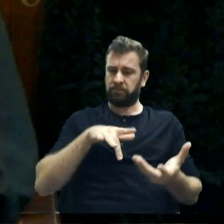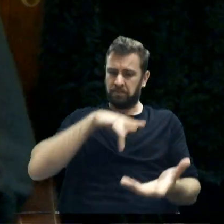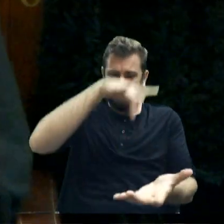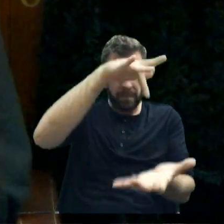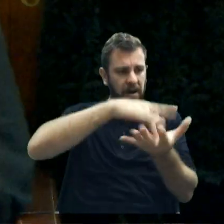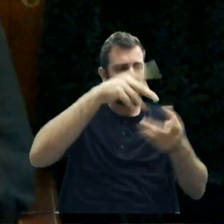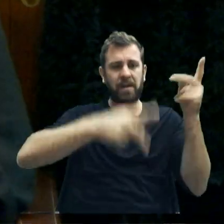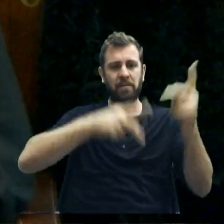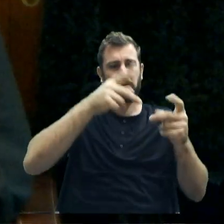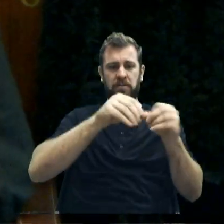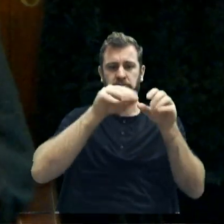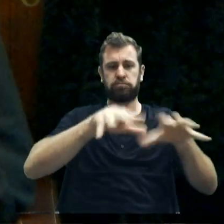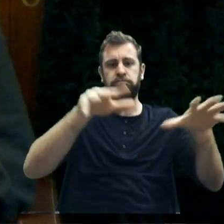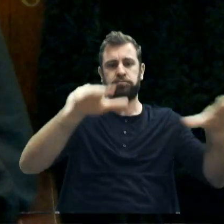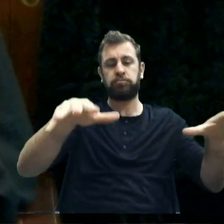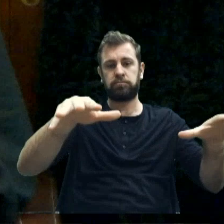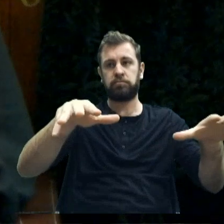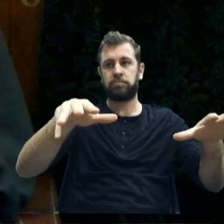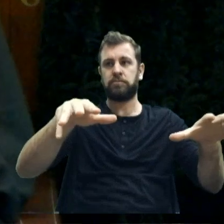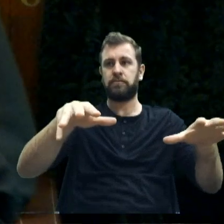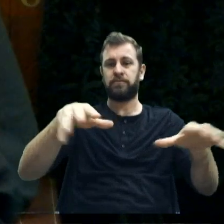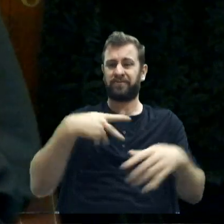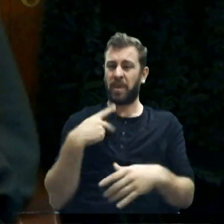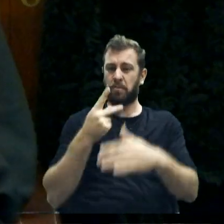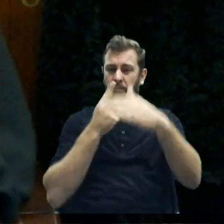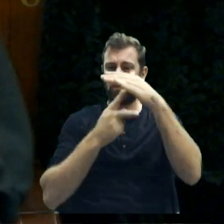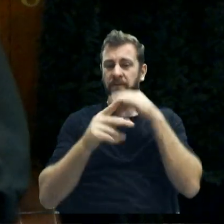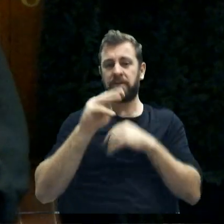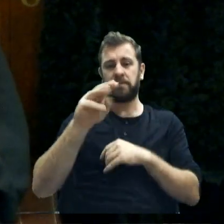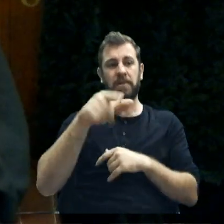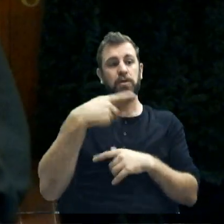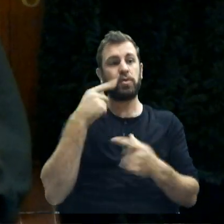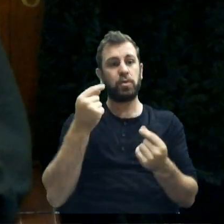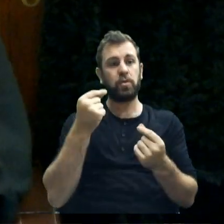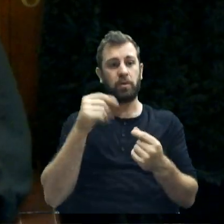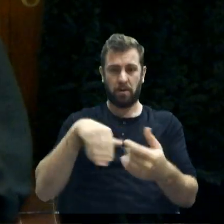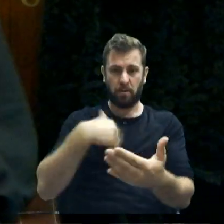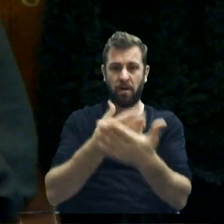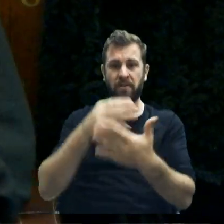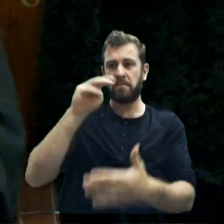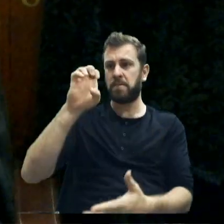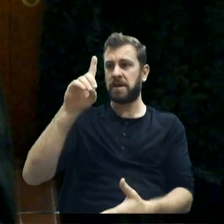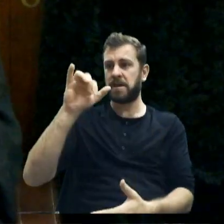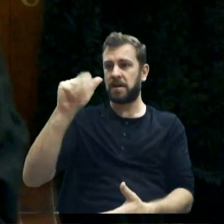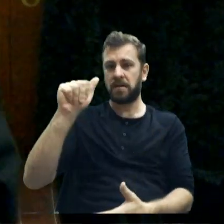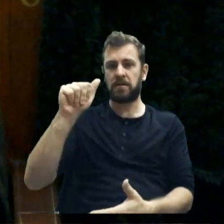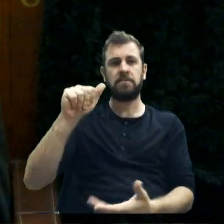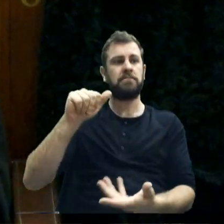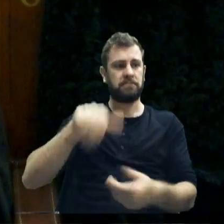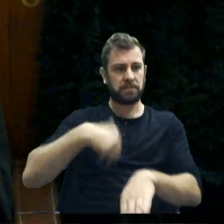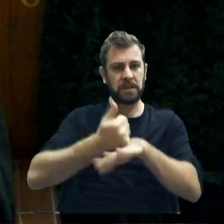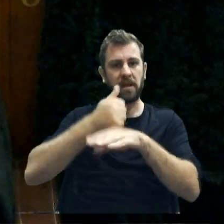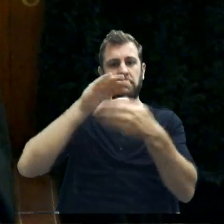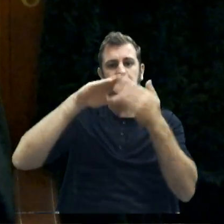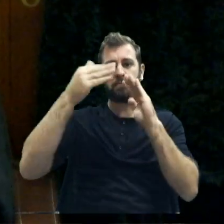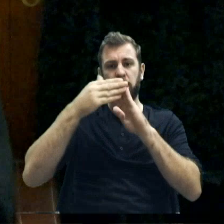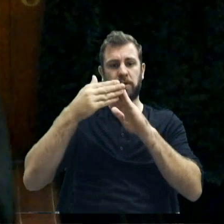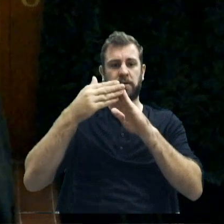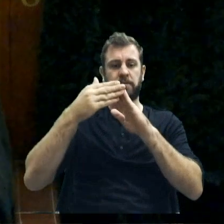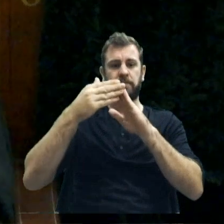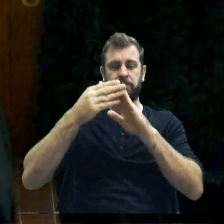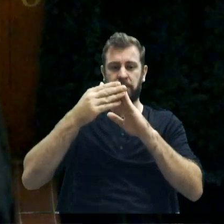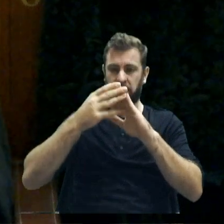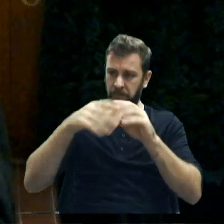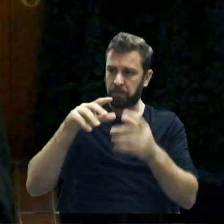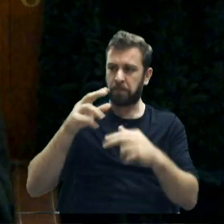first thing the Prophet of Allah did when he arrived in Medina was he set up a community. He built a mosque, he built homes around that mosque, such that